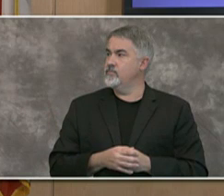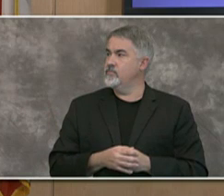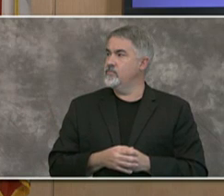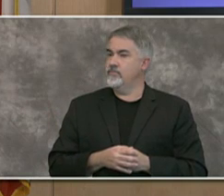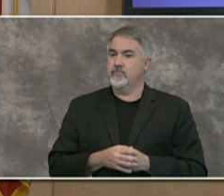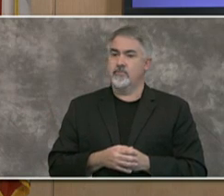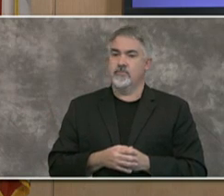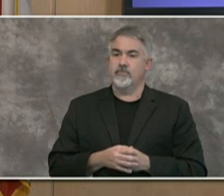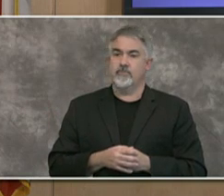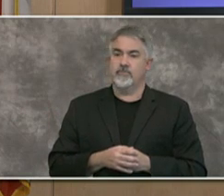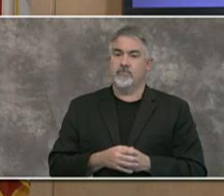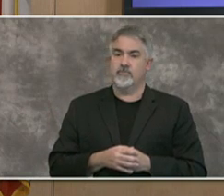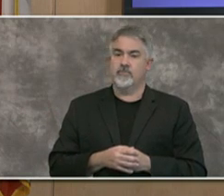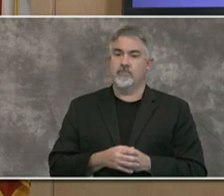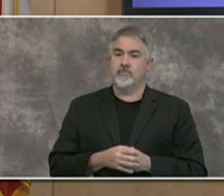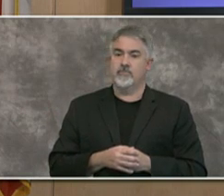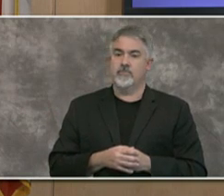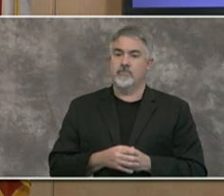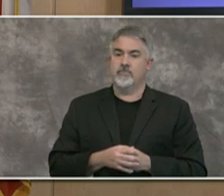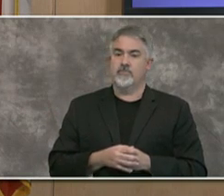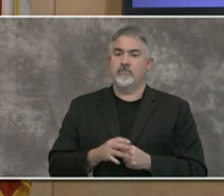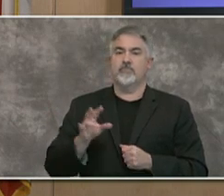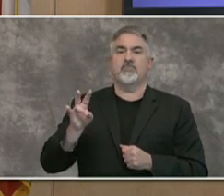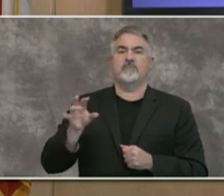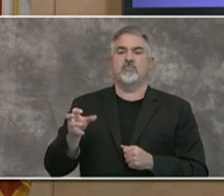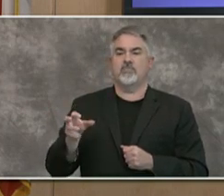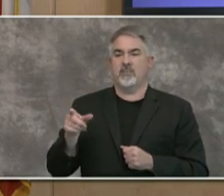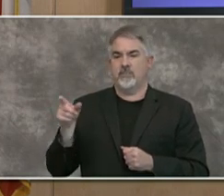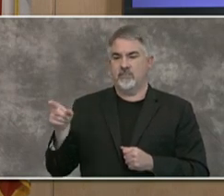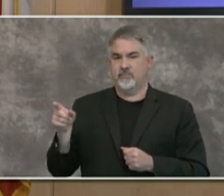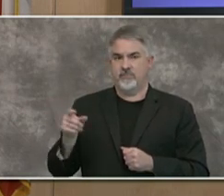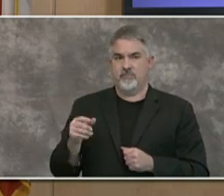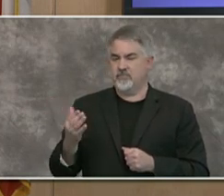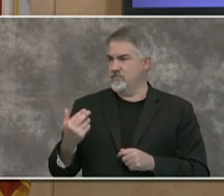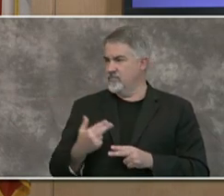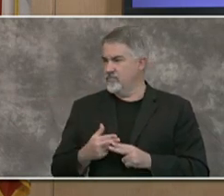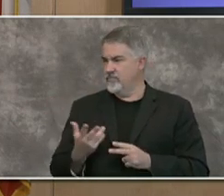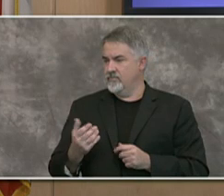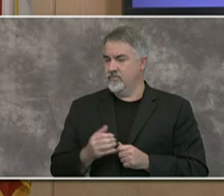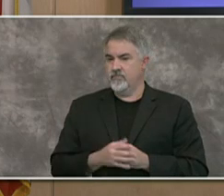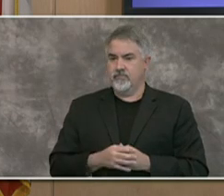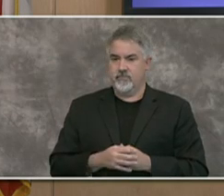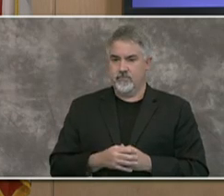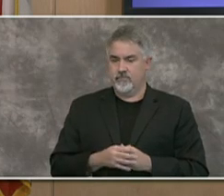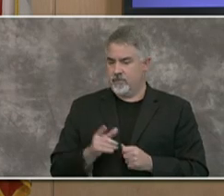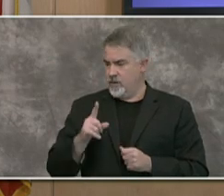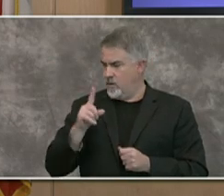NBC 7, please state your name and question.